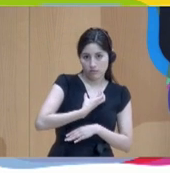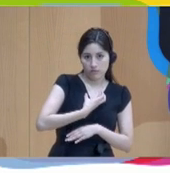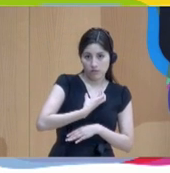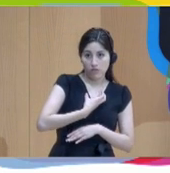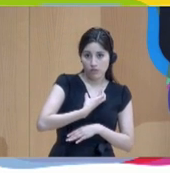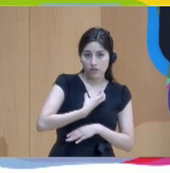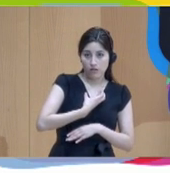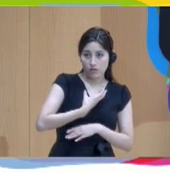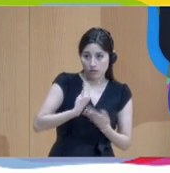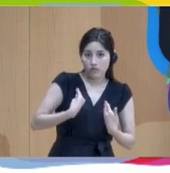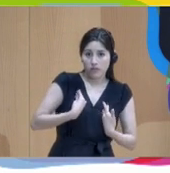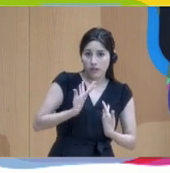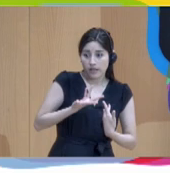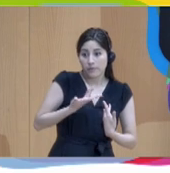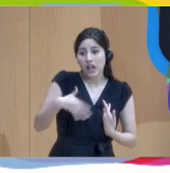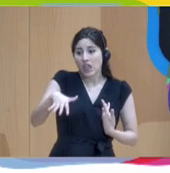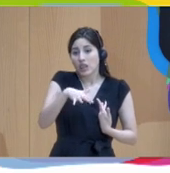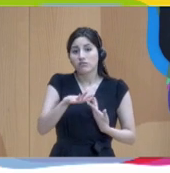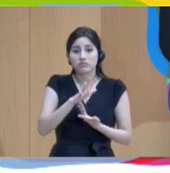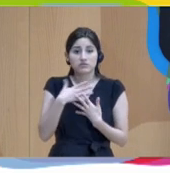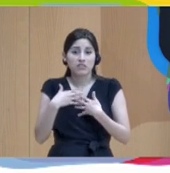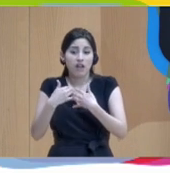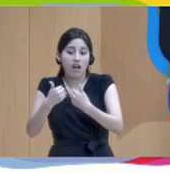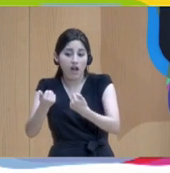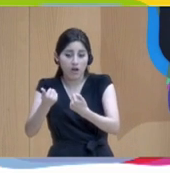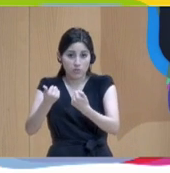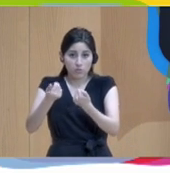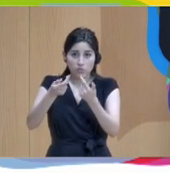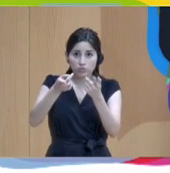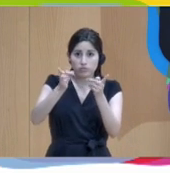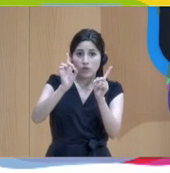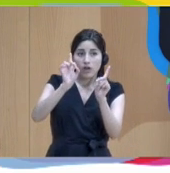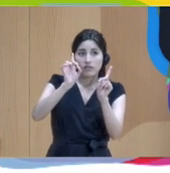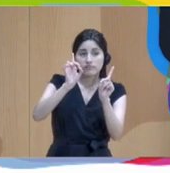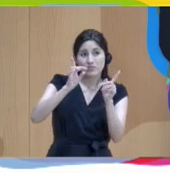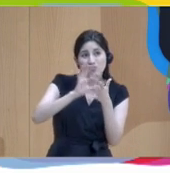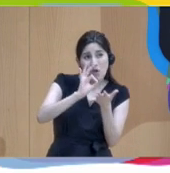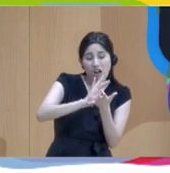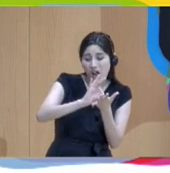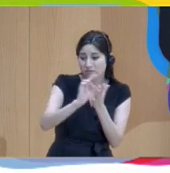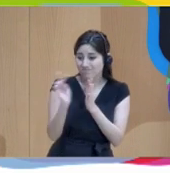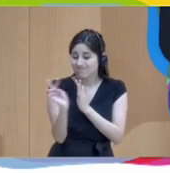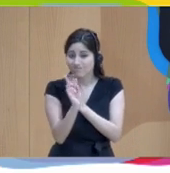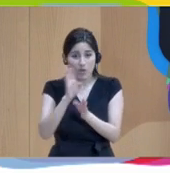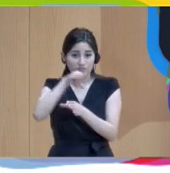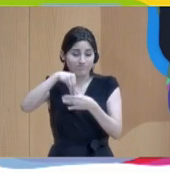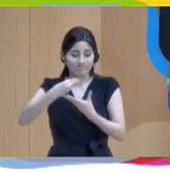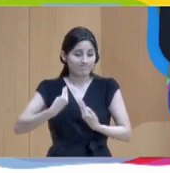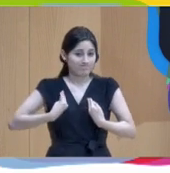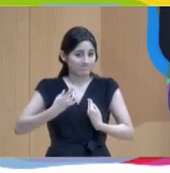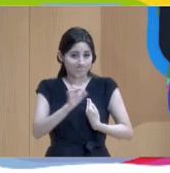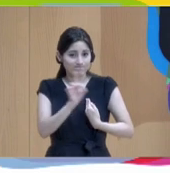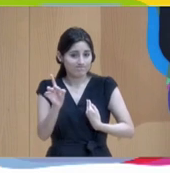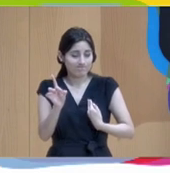services had to be in good states. And then we need a very powerful and